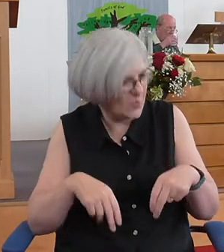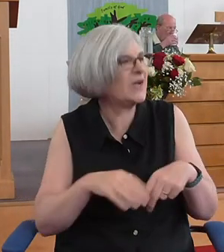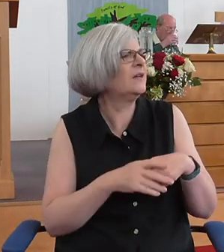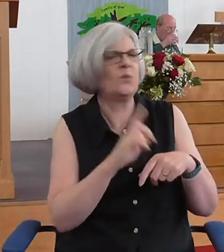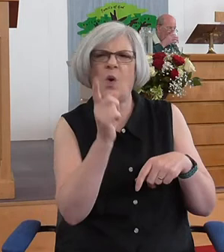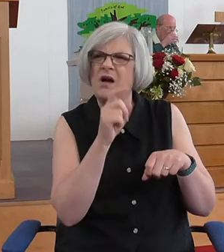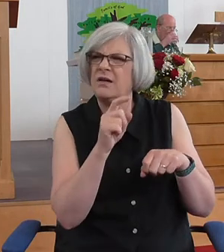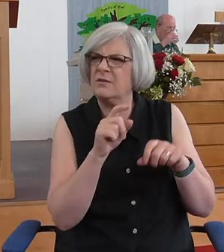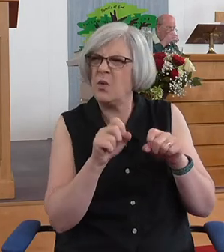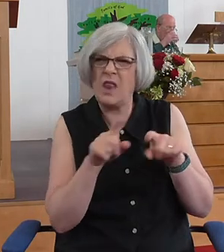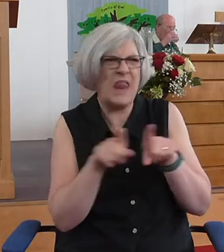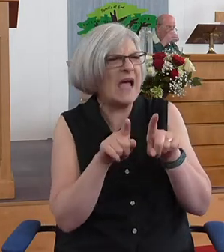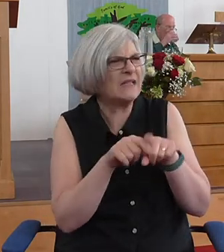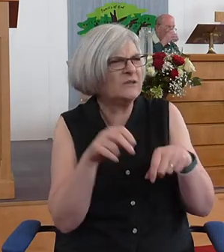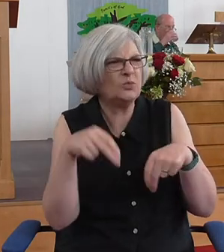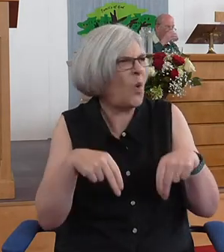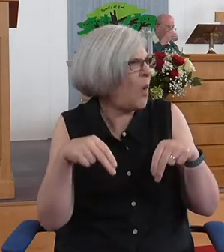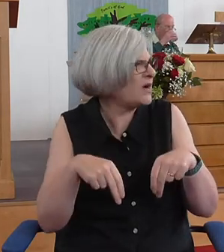dog?